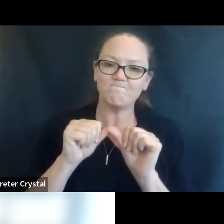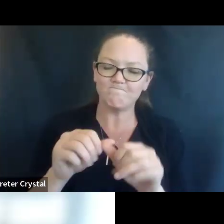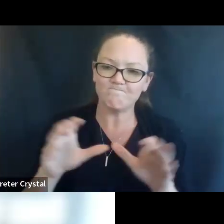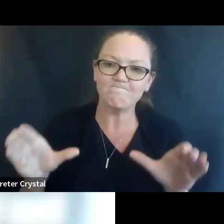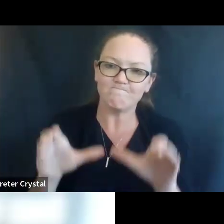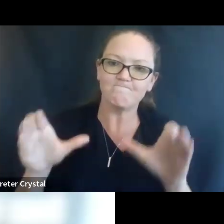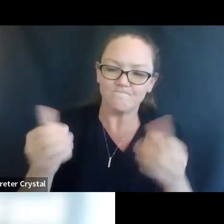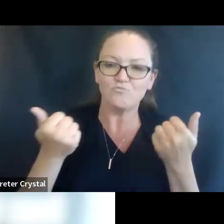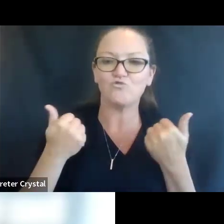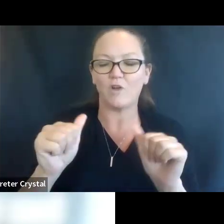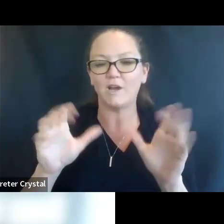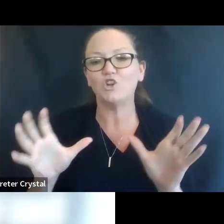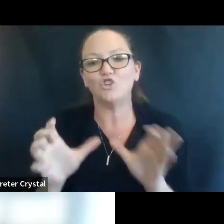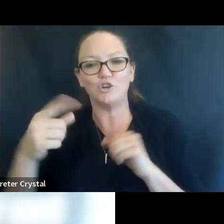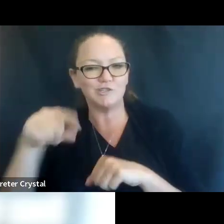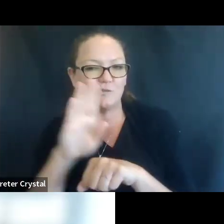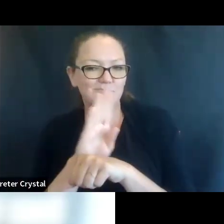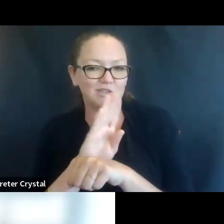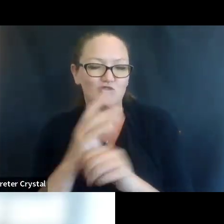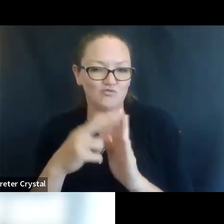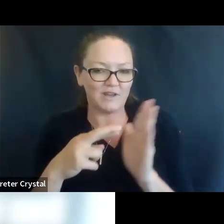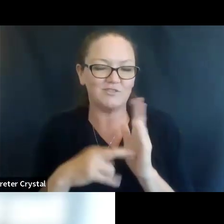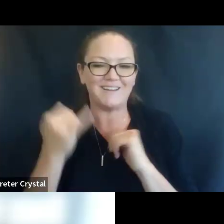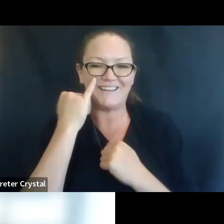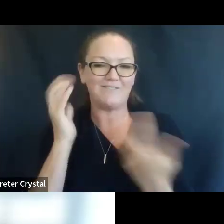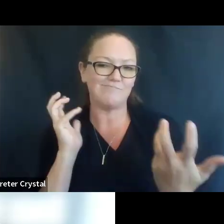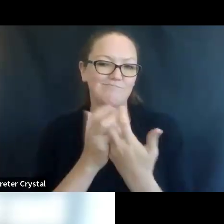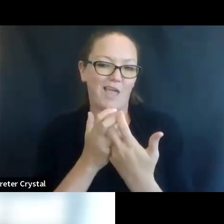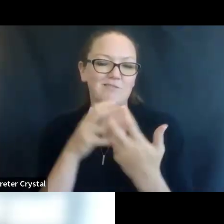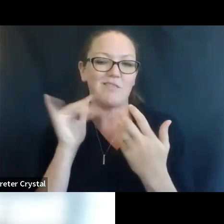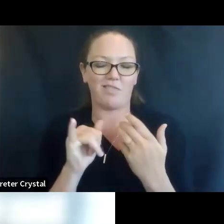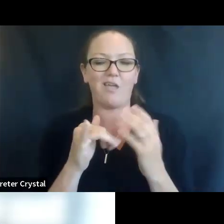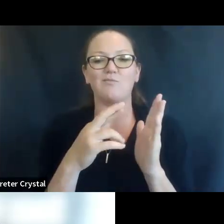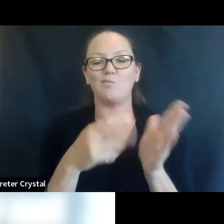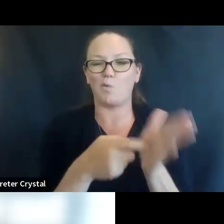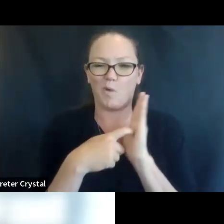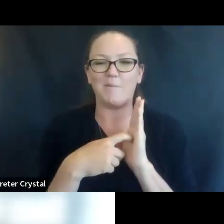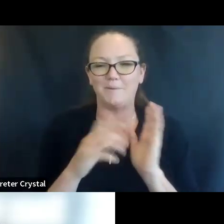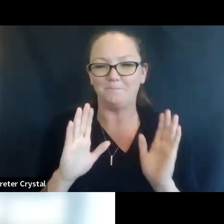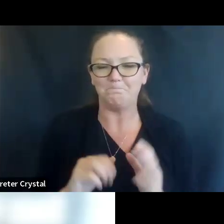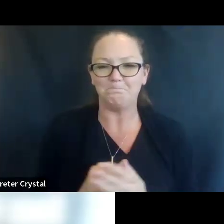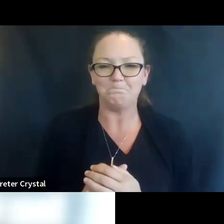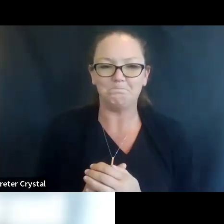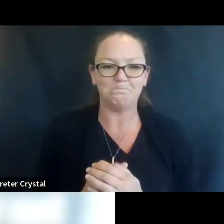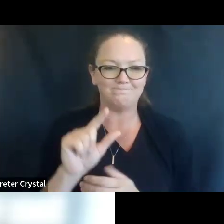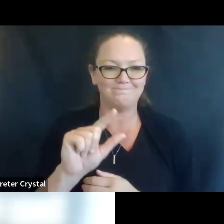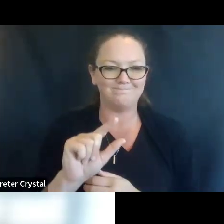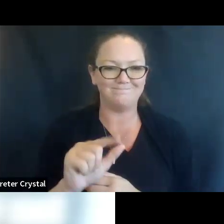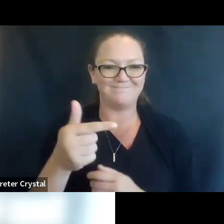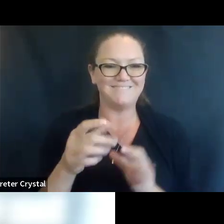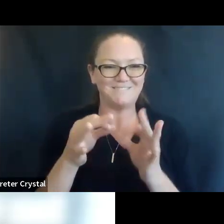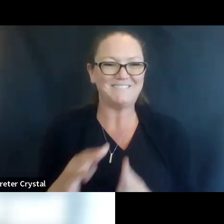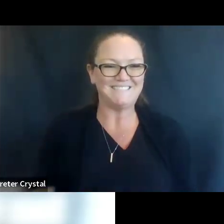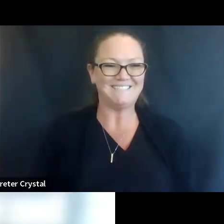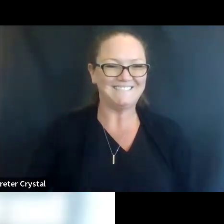and more businesses to register if they meet the criteria of a data broker. And is there a way for a consumer to pursue